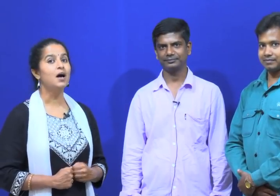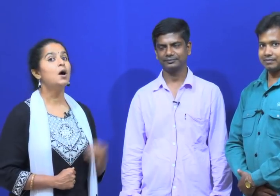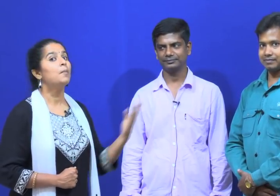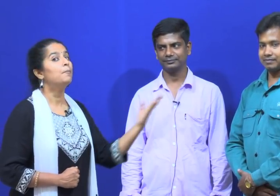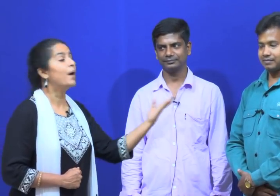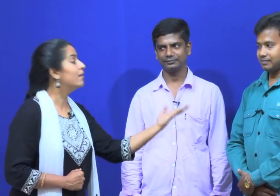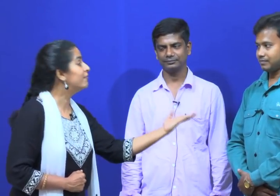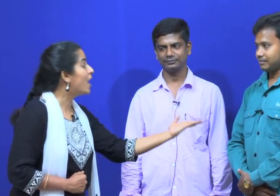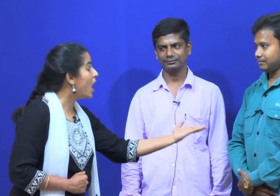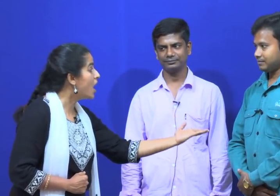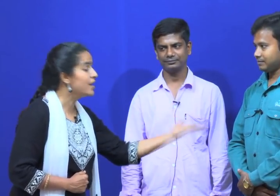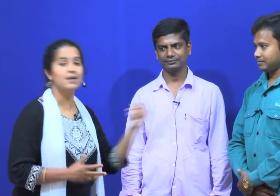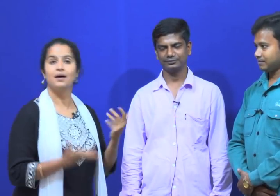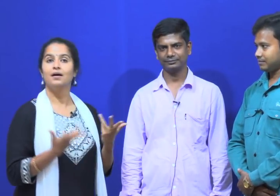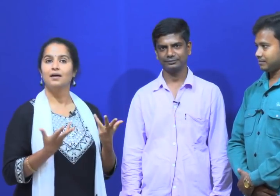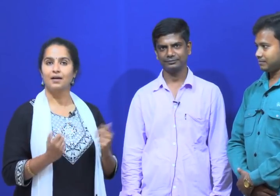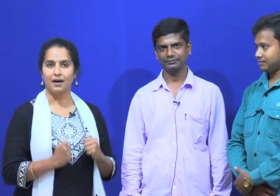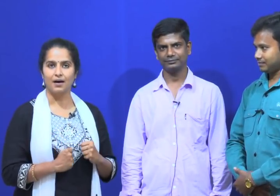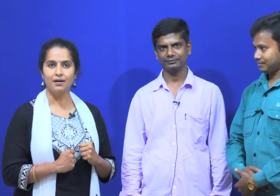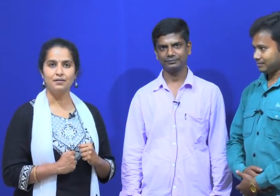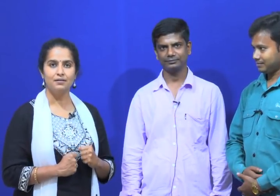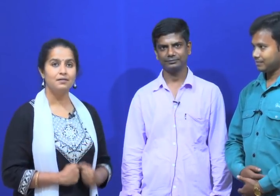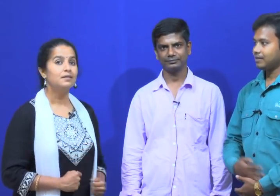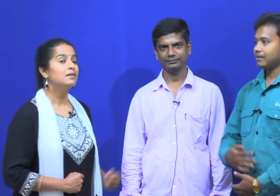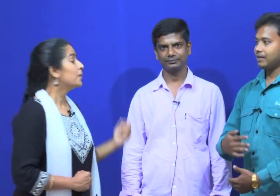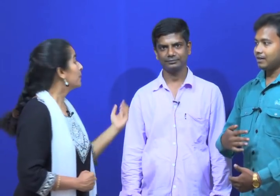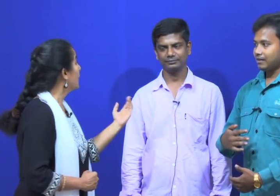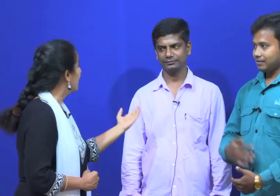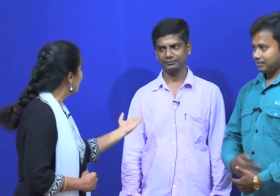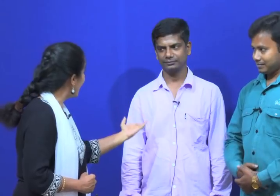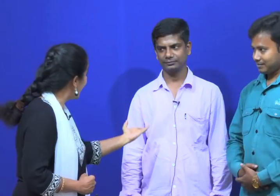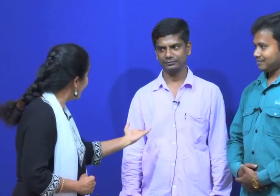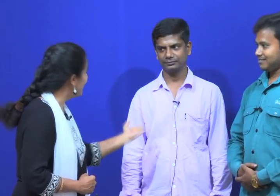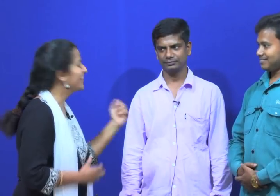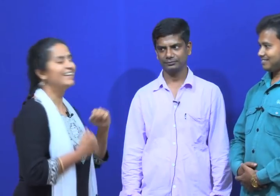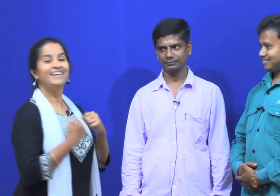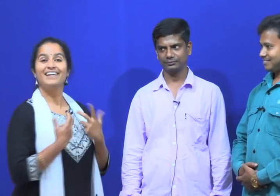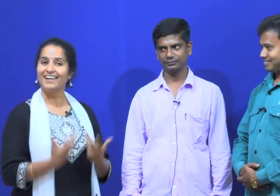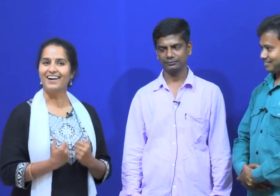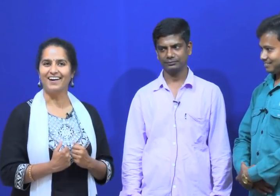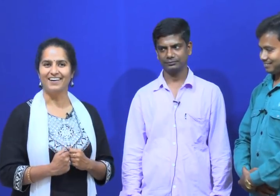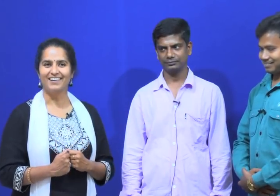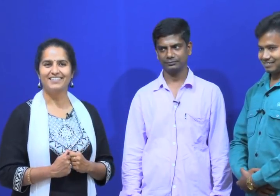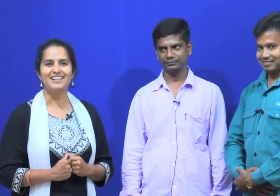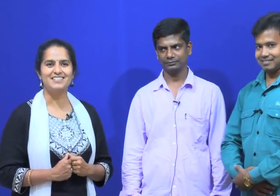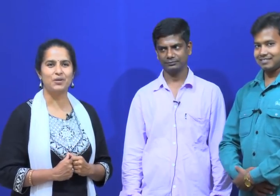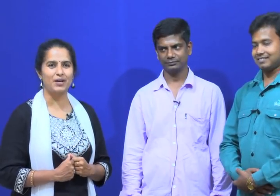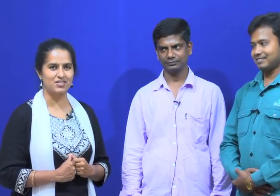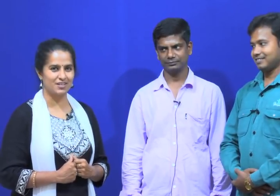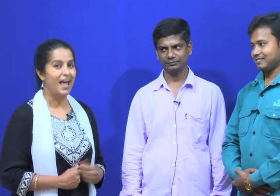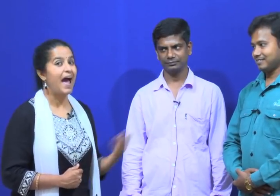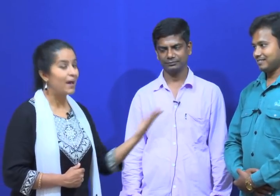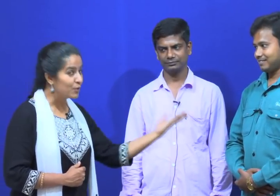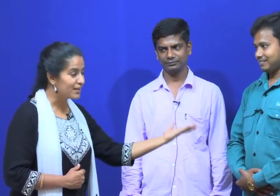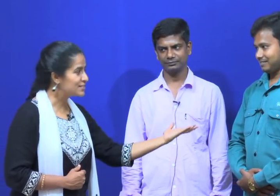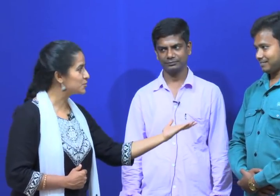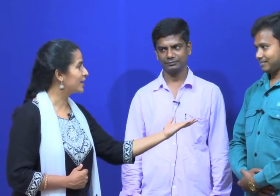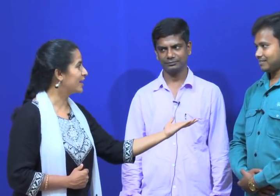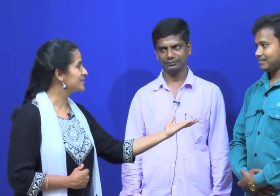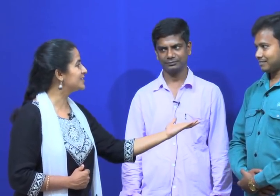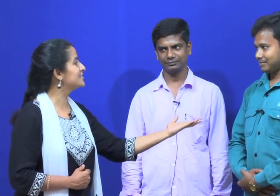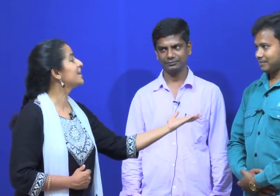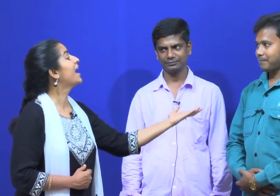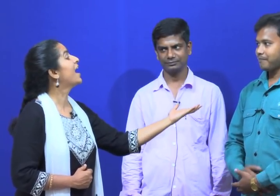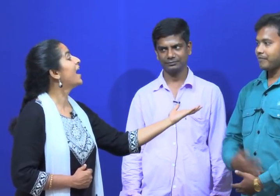Anuradha. Bhavan kaha? Bhavan kaha? That's the question. And we listen